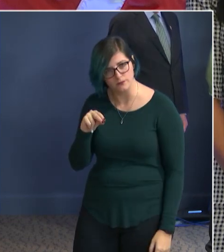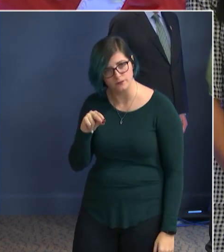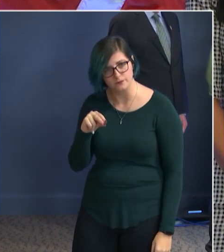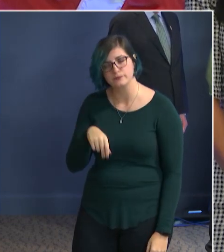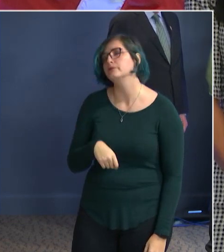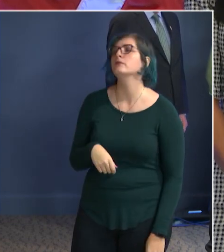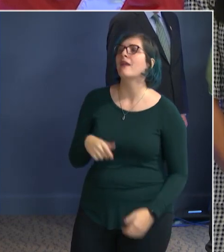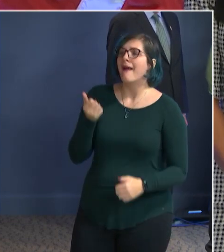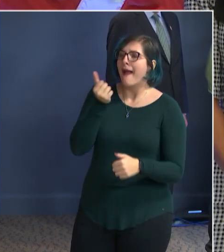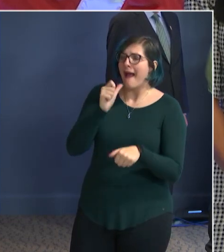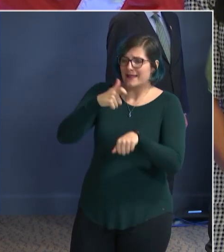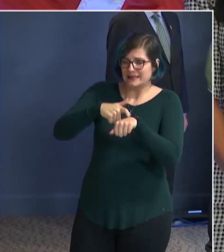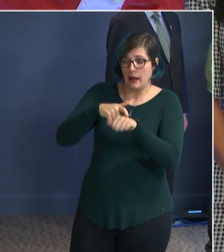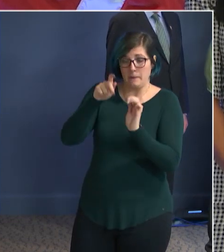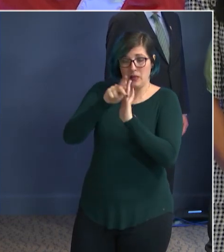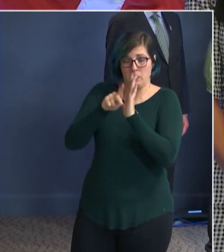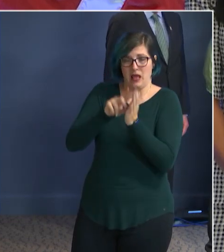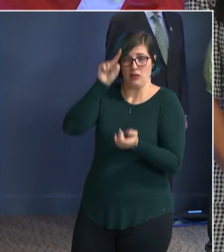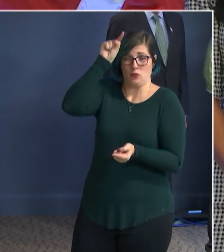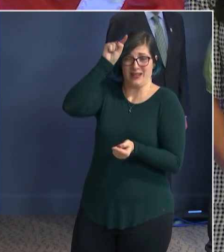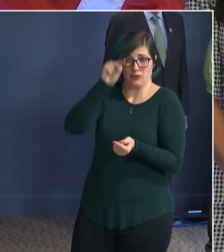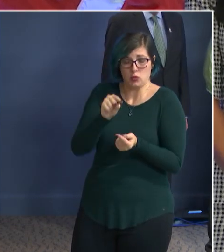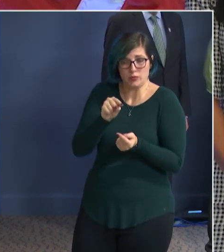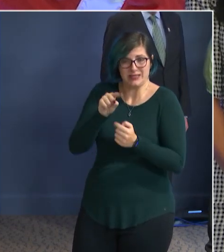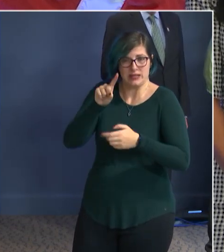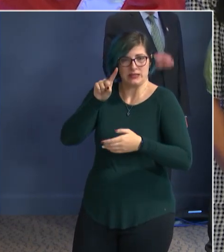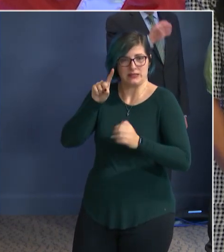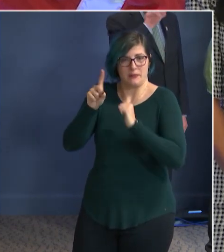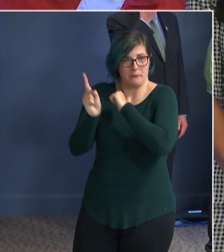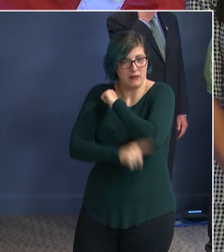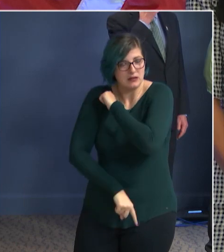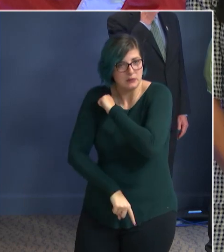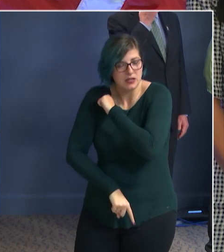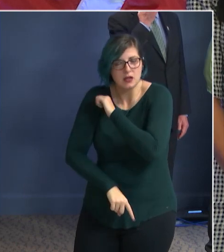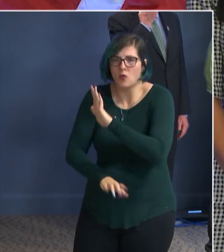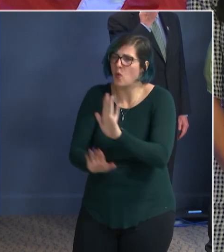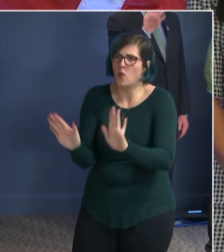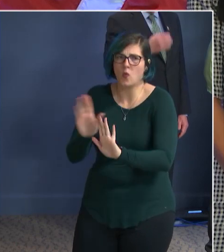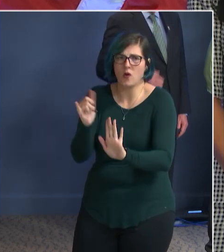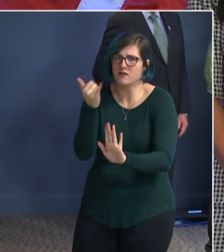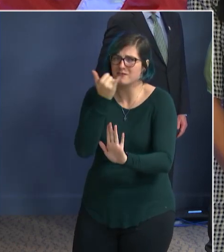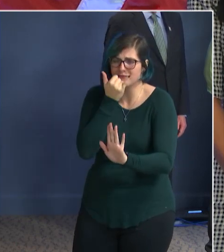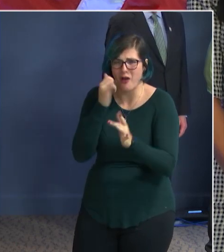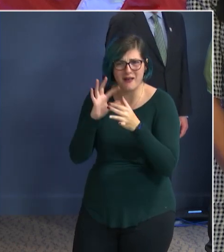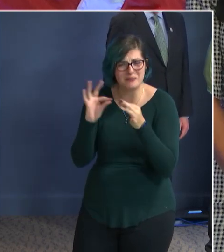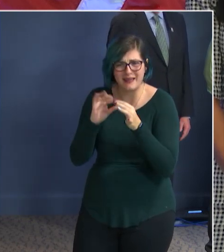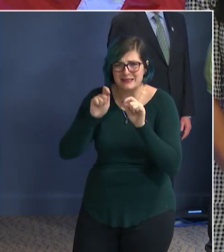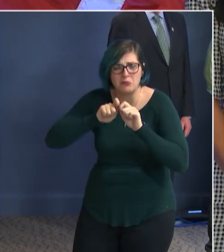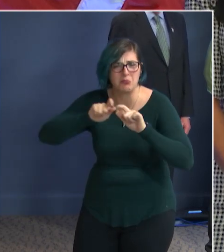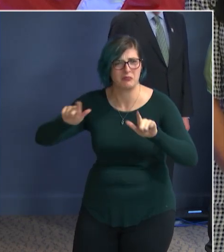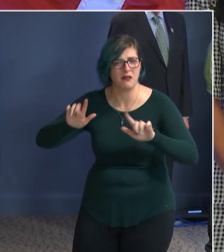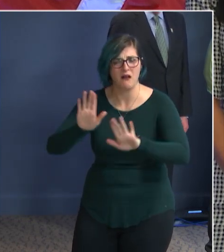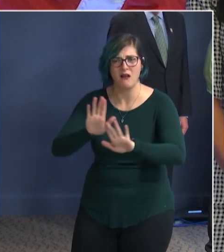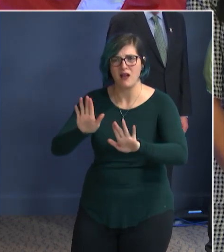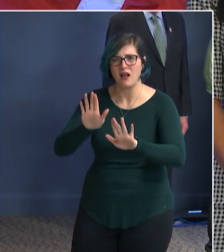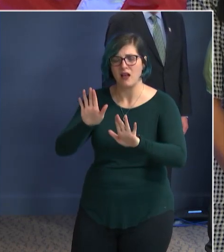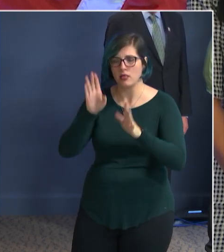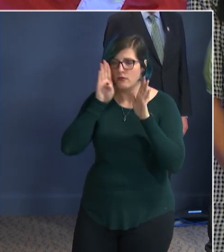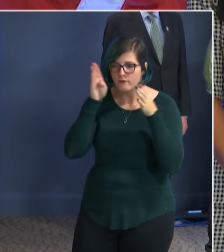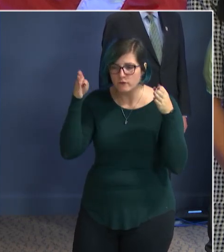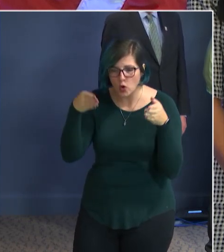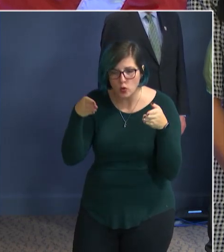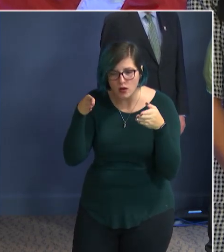policy that reduces penalties, I think it sends the wrong message. That takes the focus off